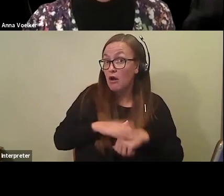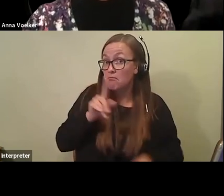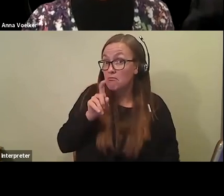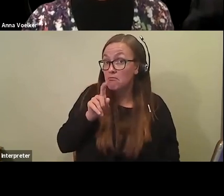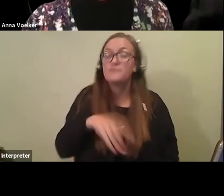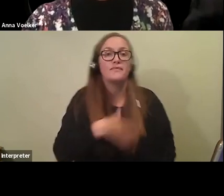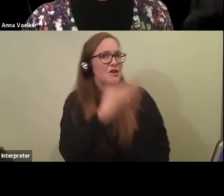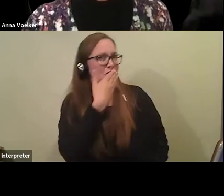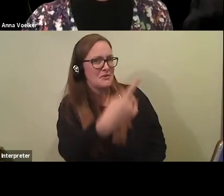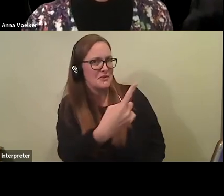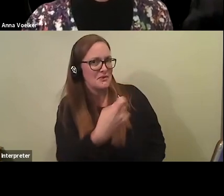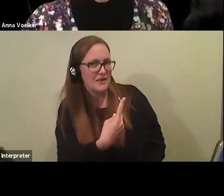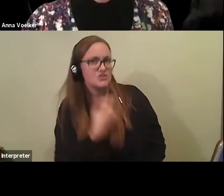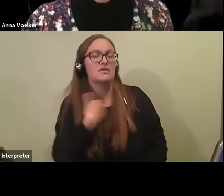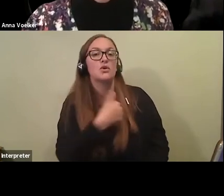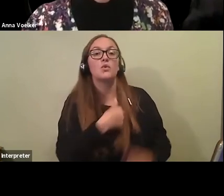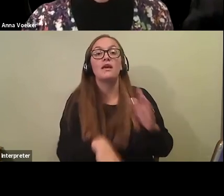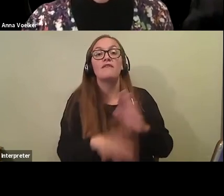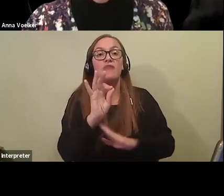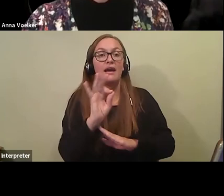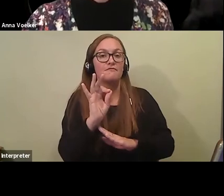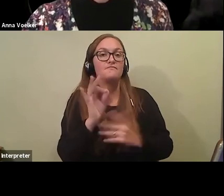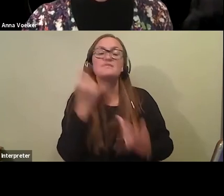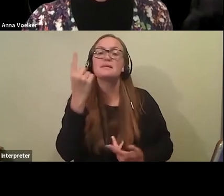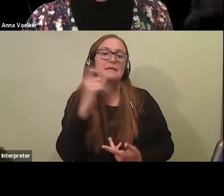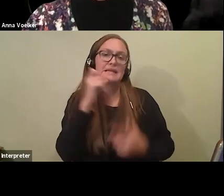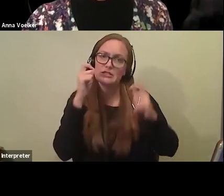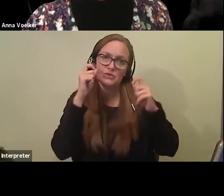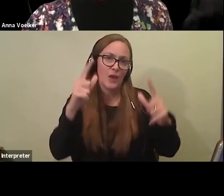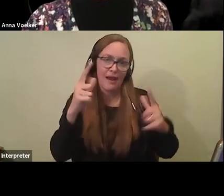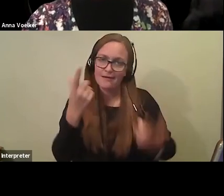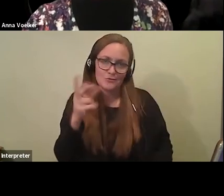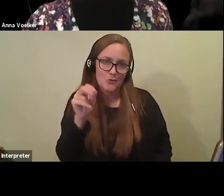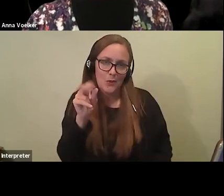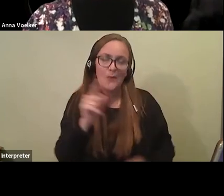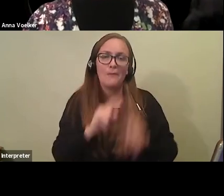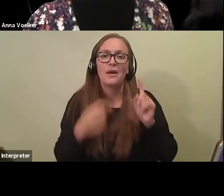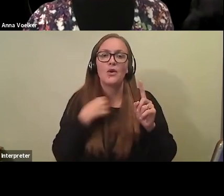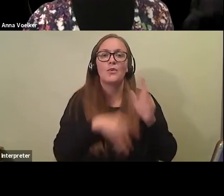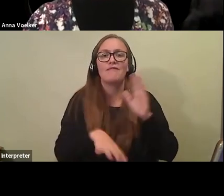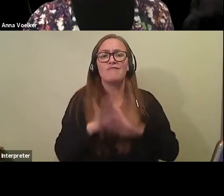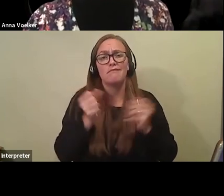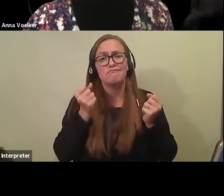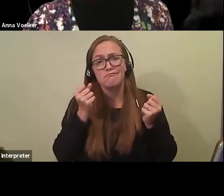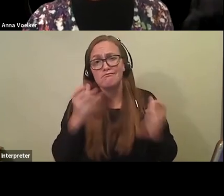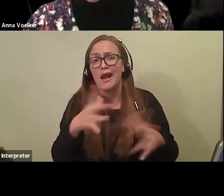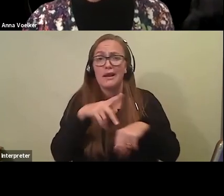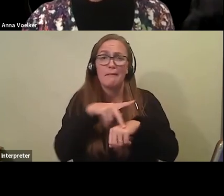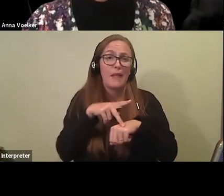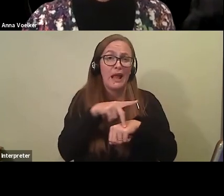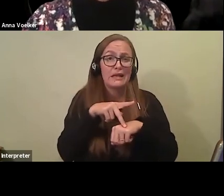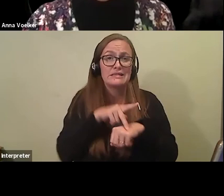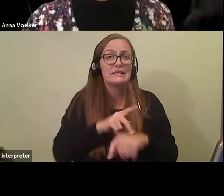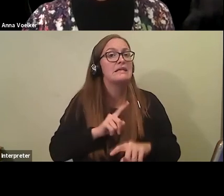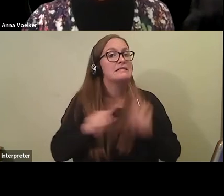So what we have found, one of the other surprising things we've found is we've found a deluge of planets that are not like what we see in the